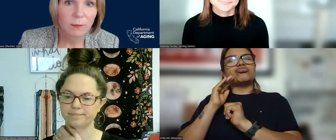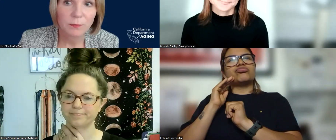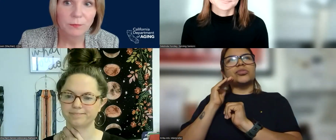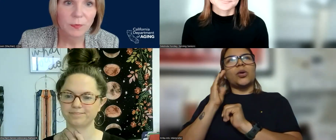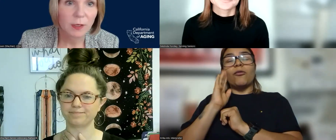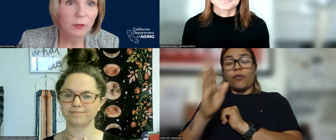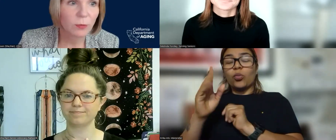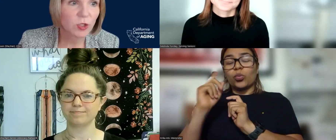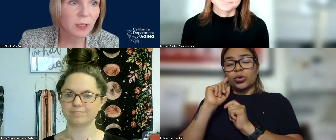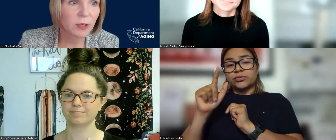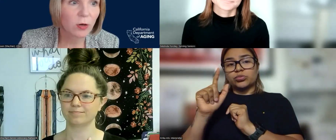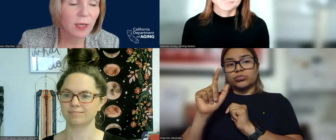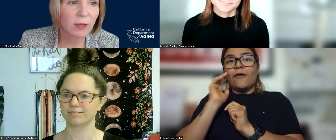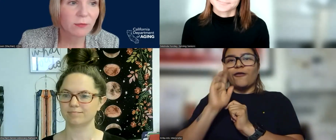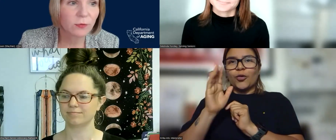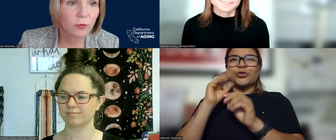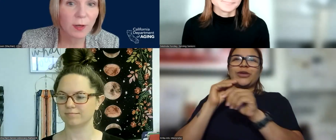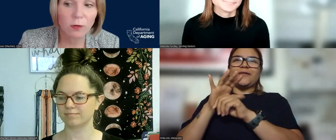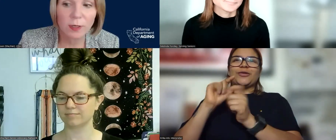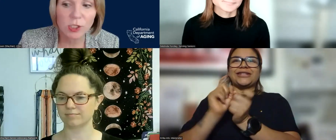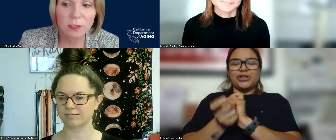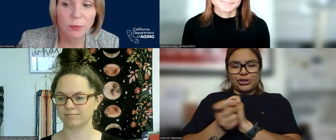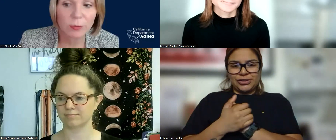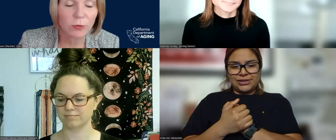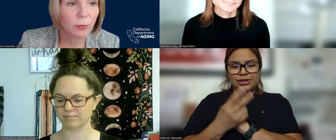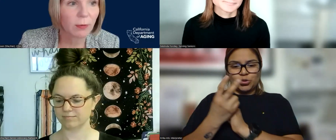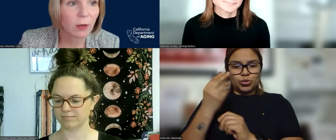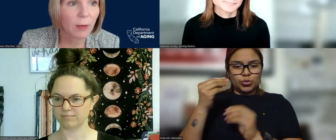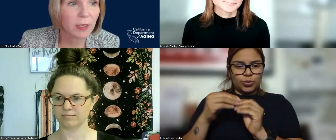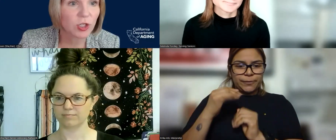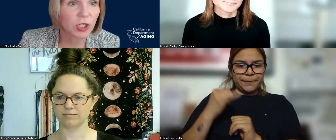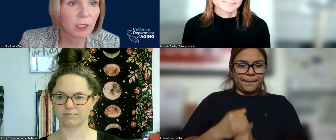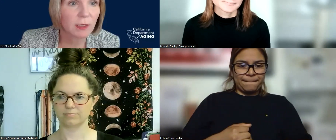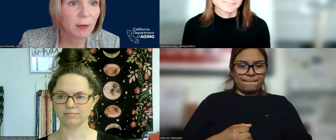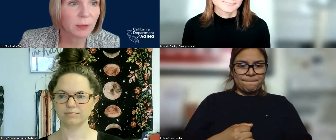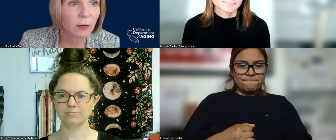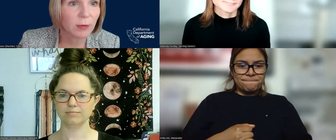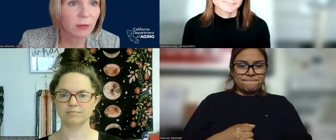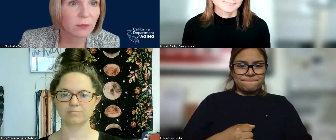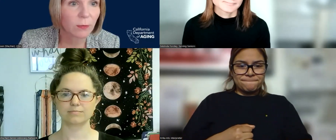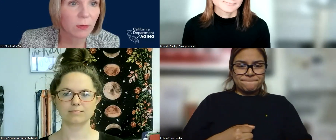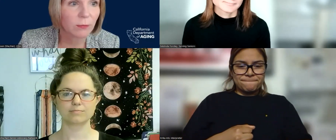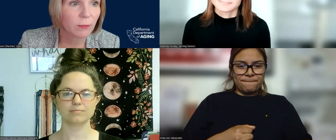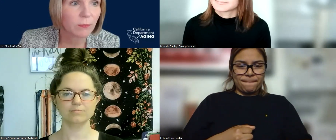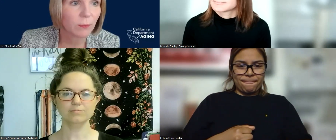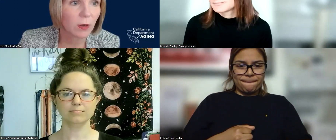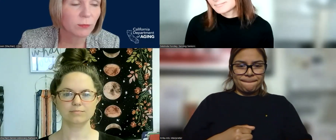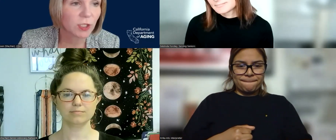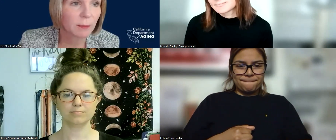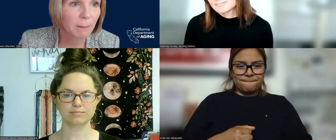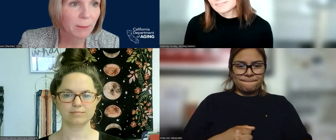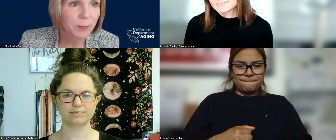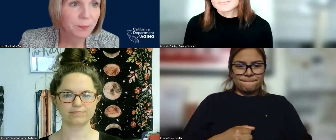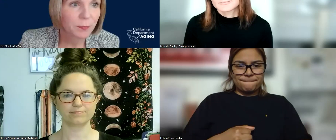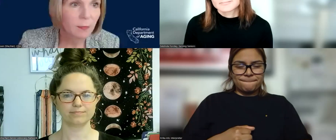thank you. Thank you so much, Melinda. Okay, we have two final questions, and we're going to move to public comment. Jeannie and then Peter Mendoza. Welcome,